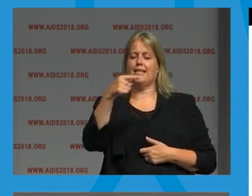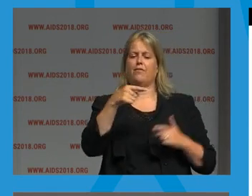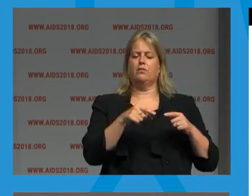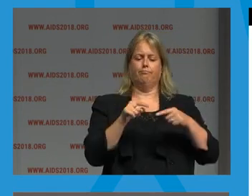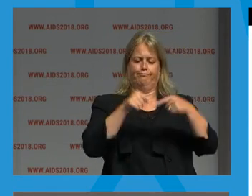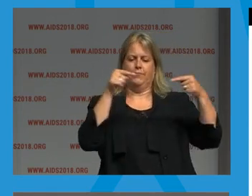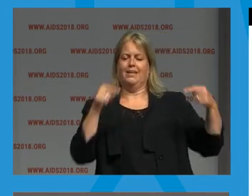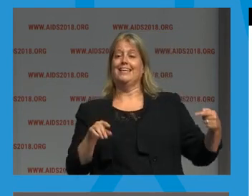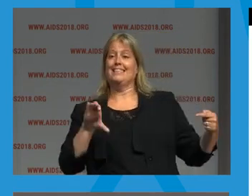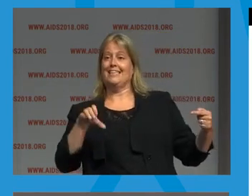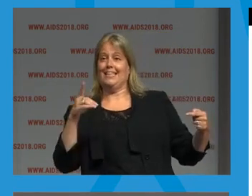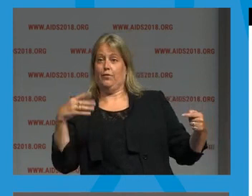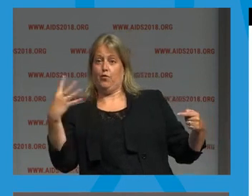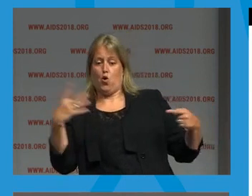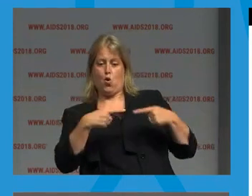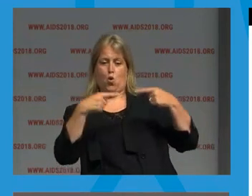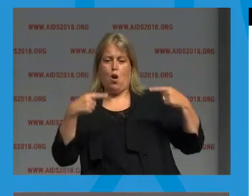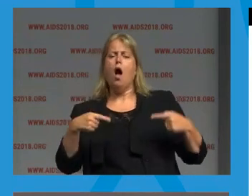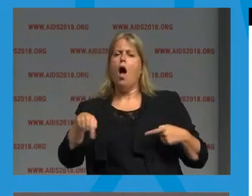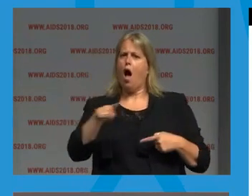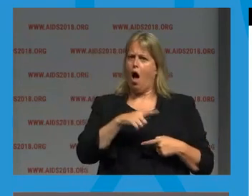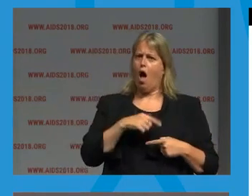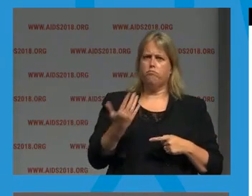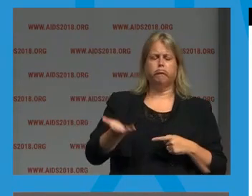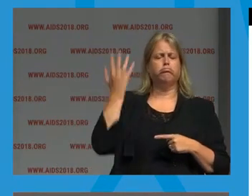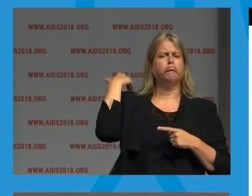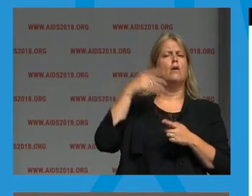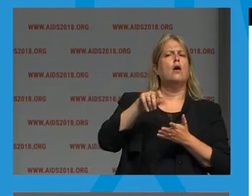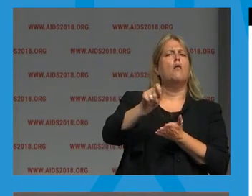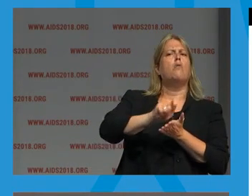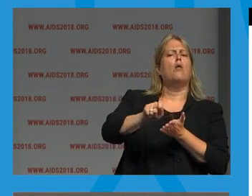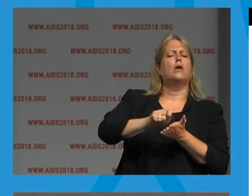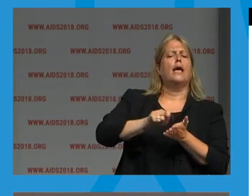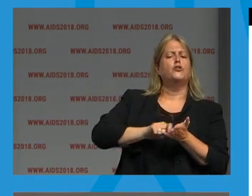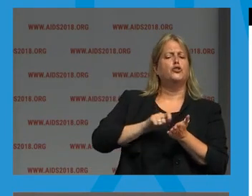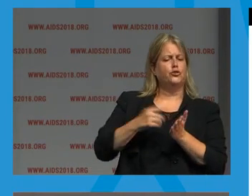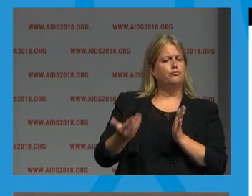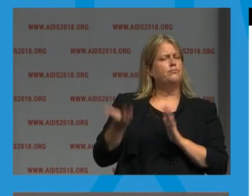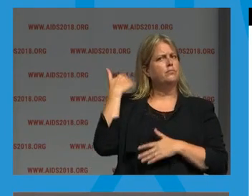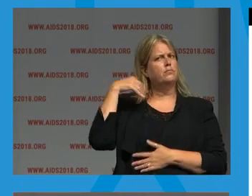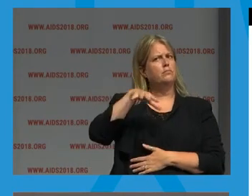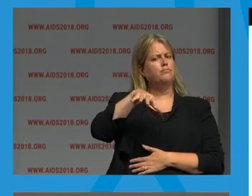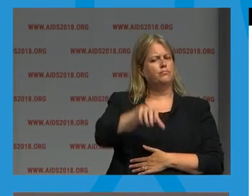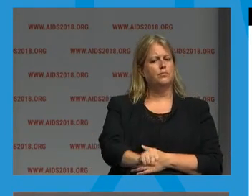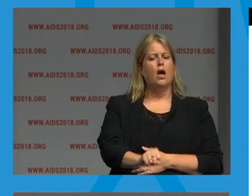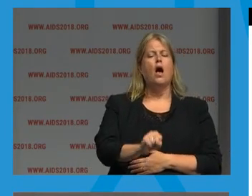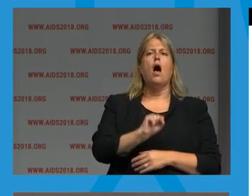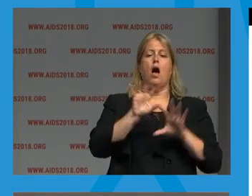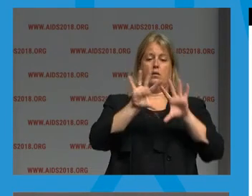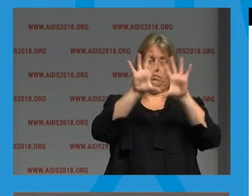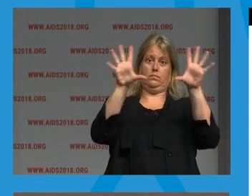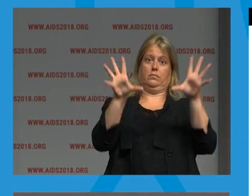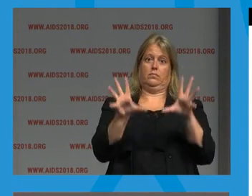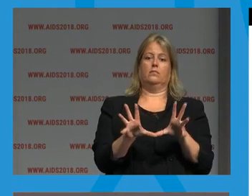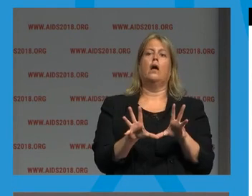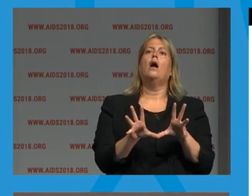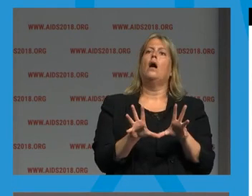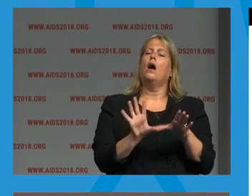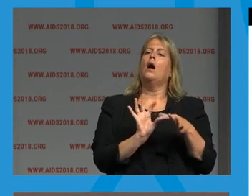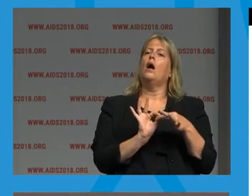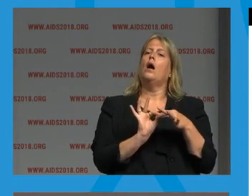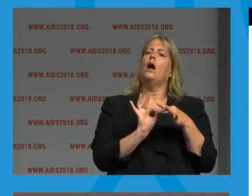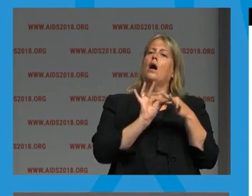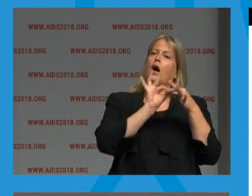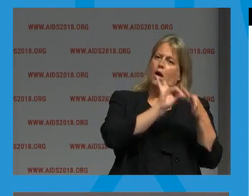CD4. We found in an initial publication in Nature Immunology that actually the envelope binds to